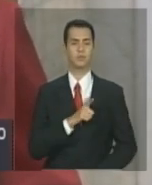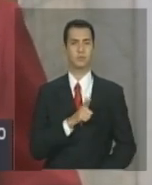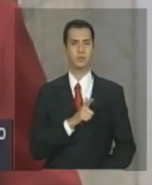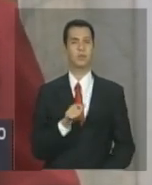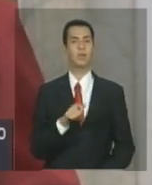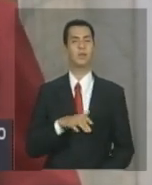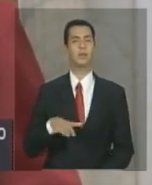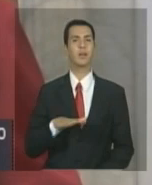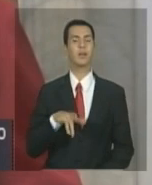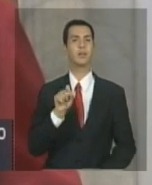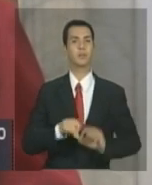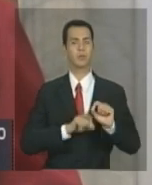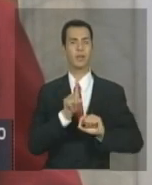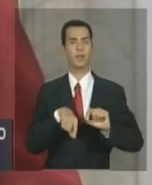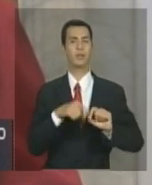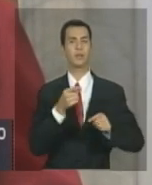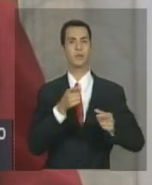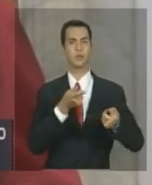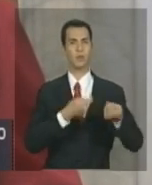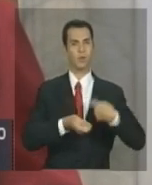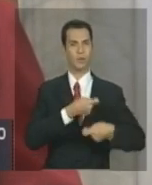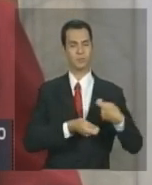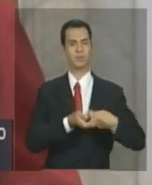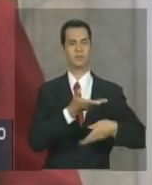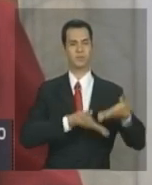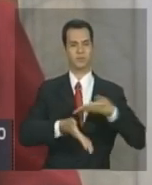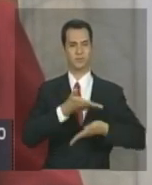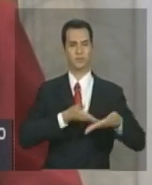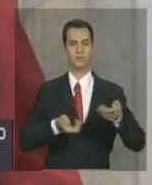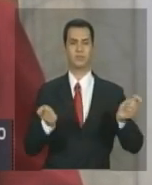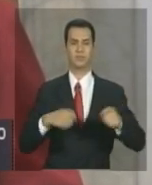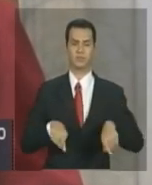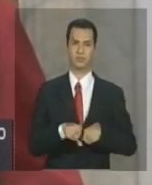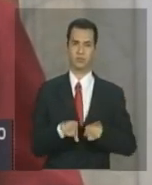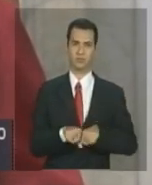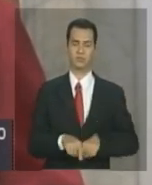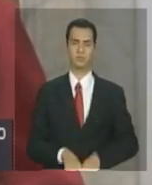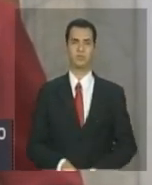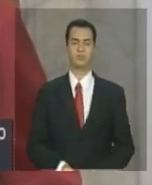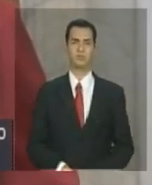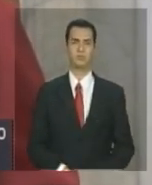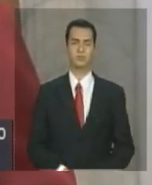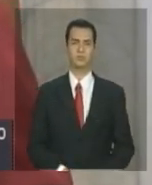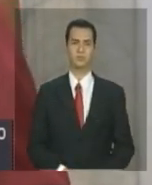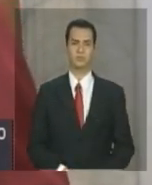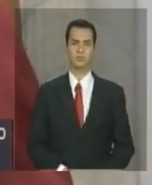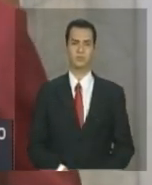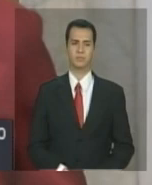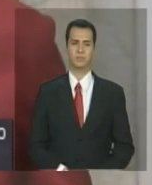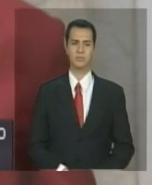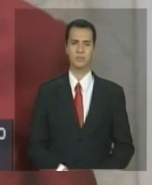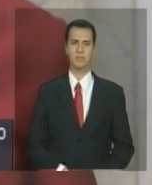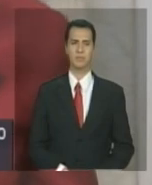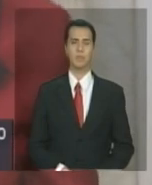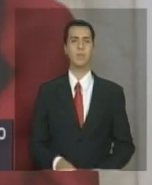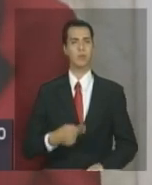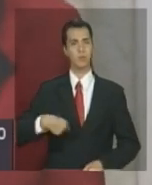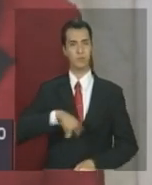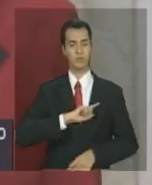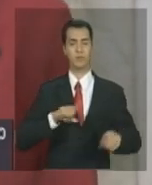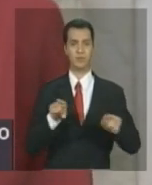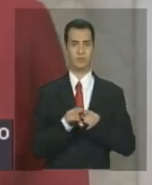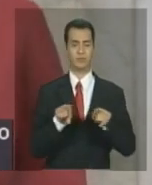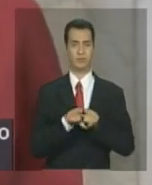nas relações comerciais, and also as regards a wider role in our trade relations. Nós também somos parceiros na